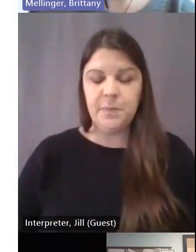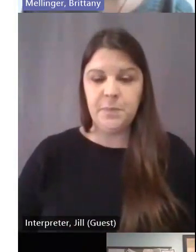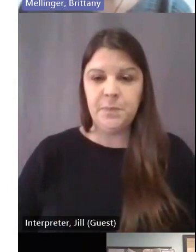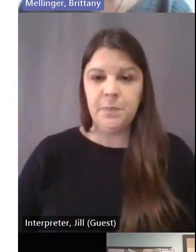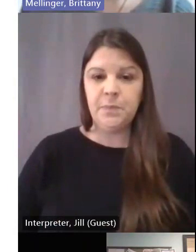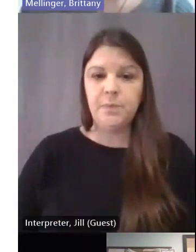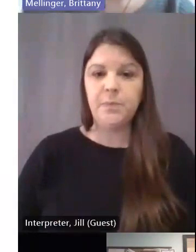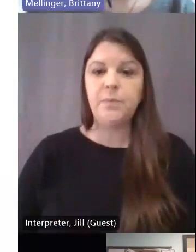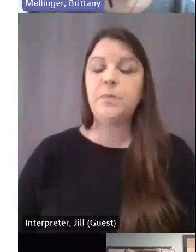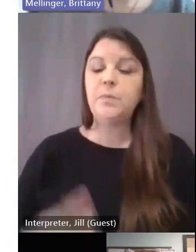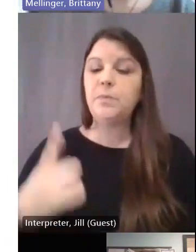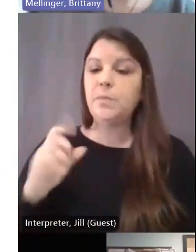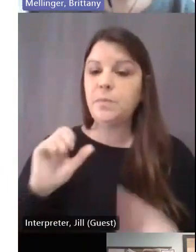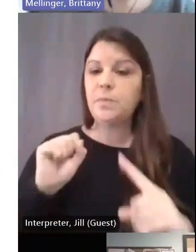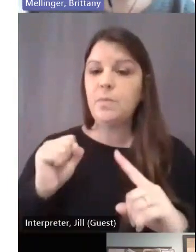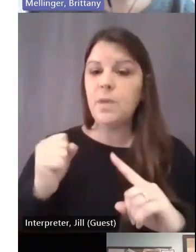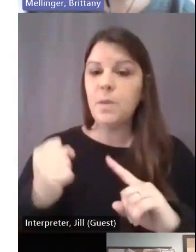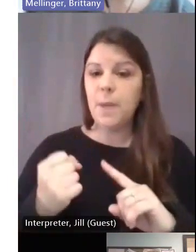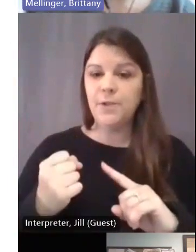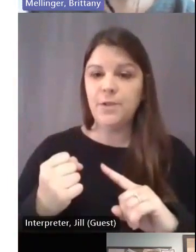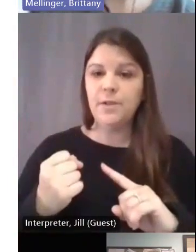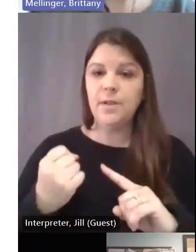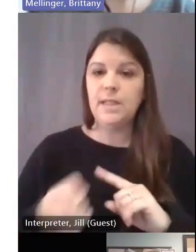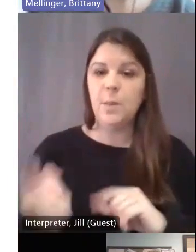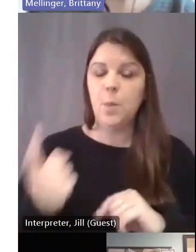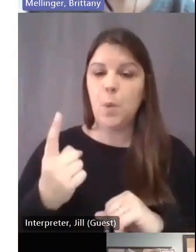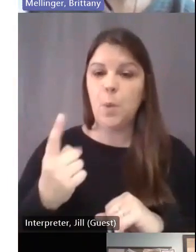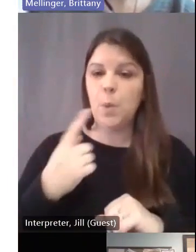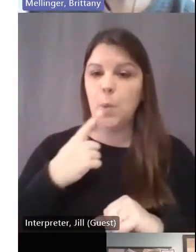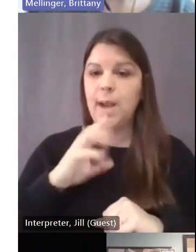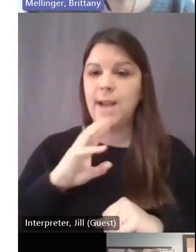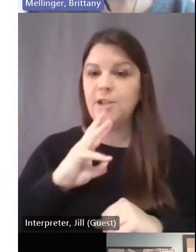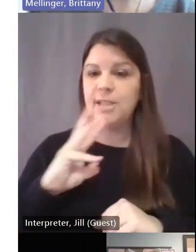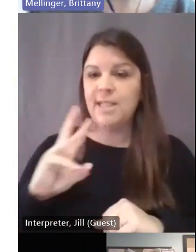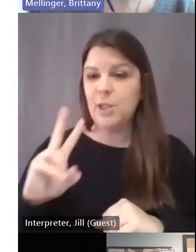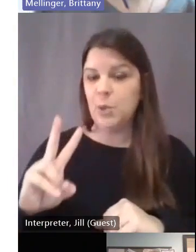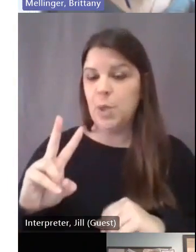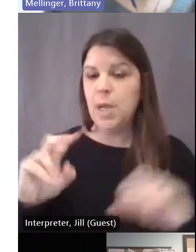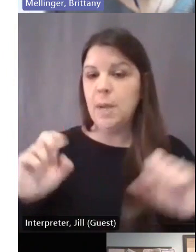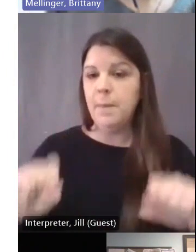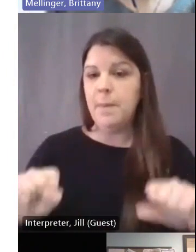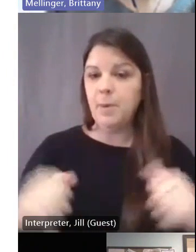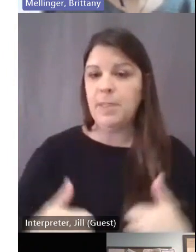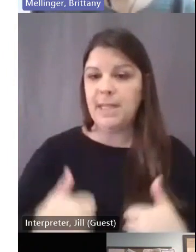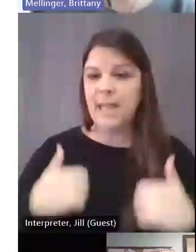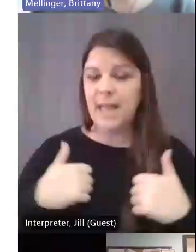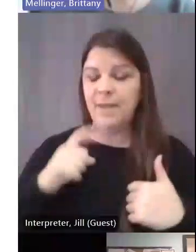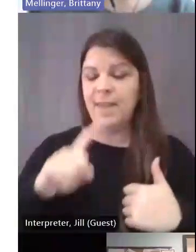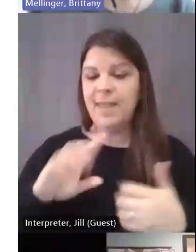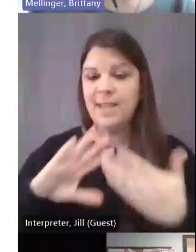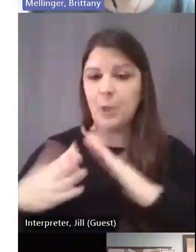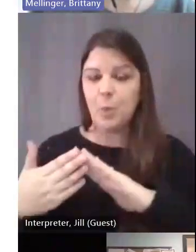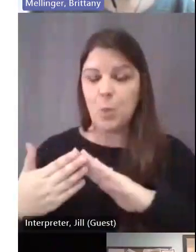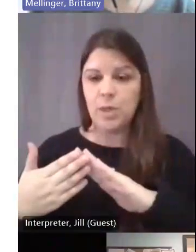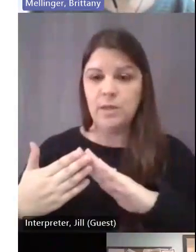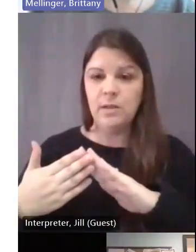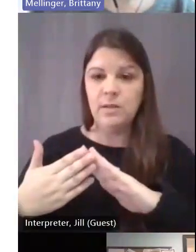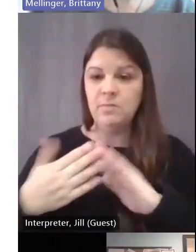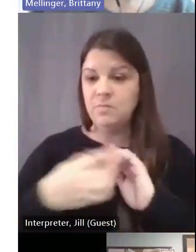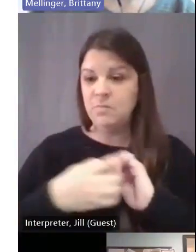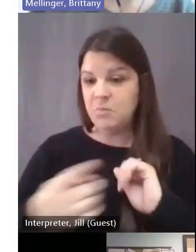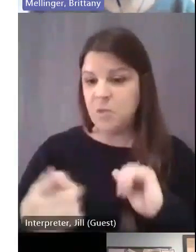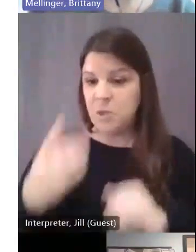is one circumstance in which someone who's under age 62 might be able to live in one of these communities. Can